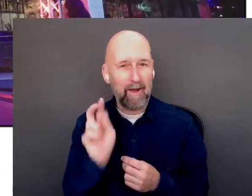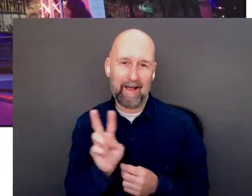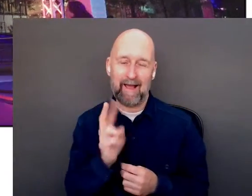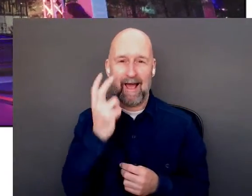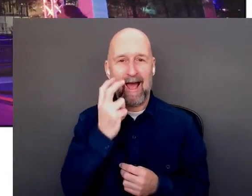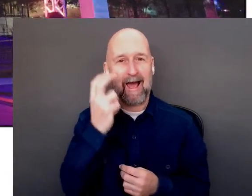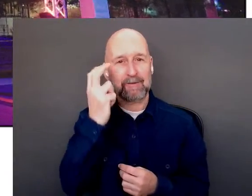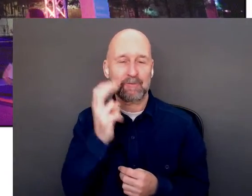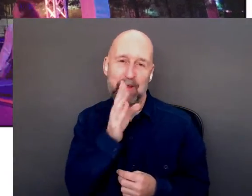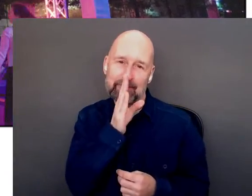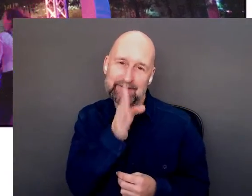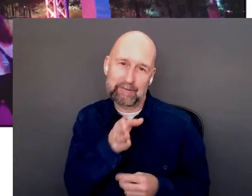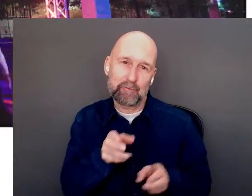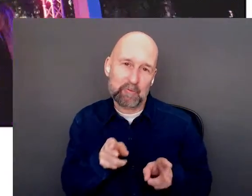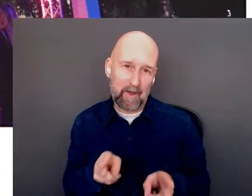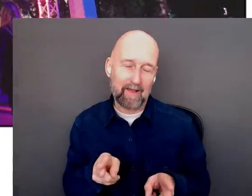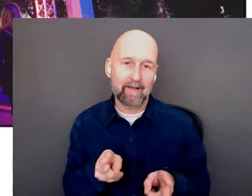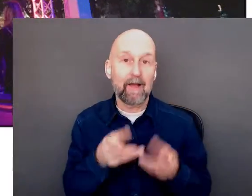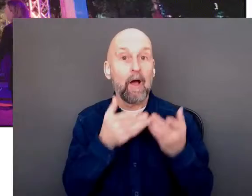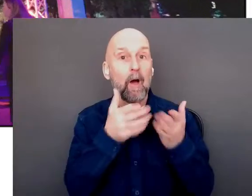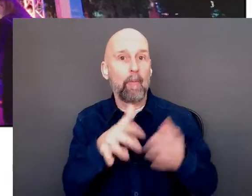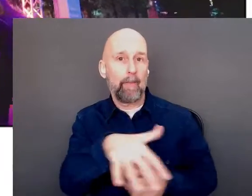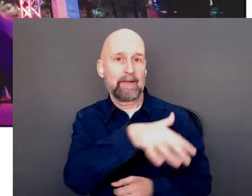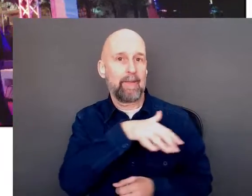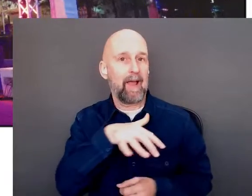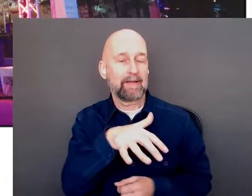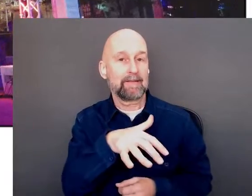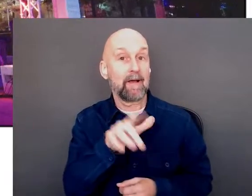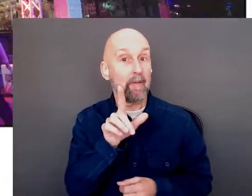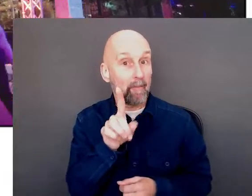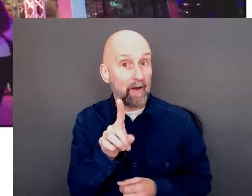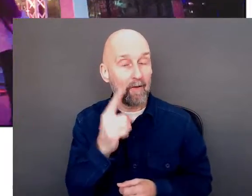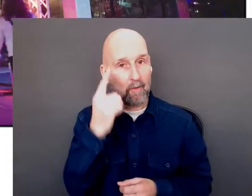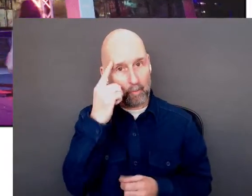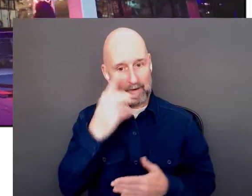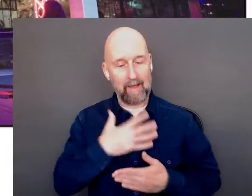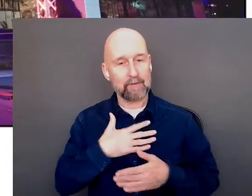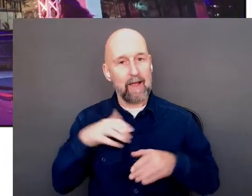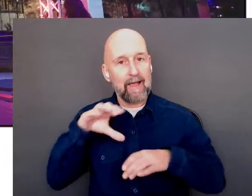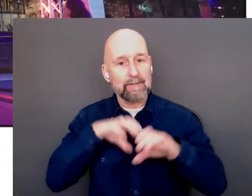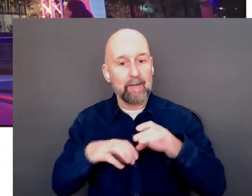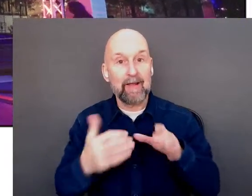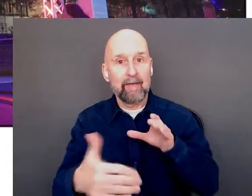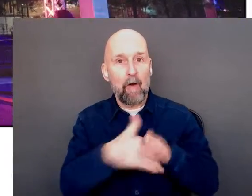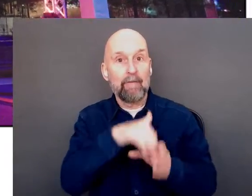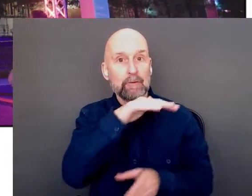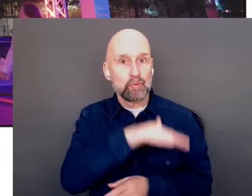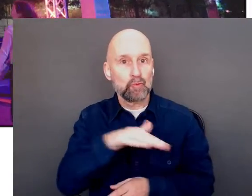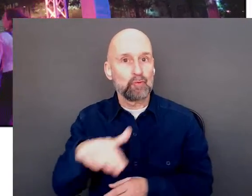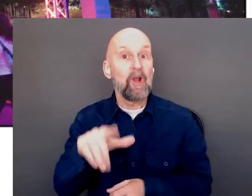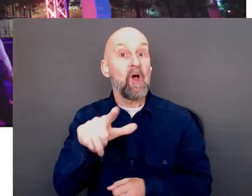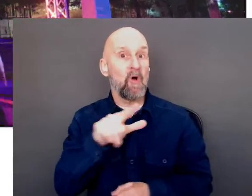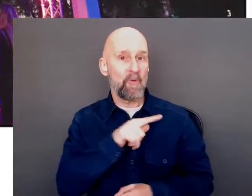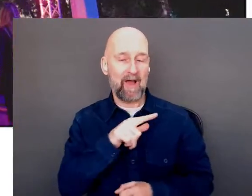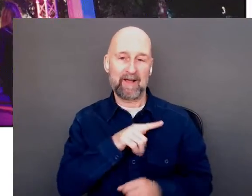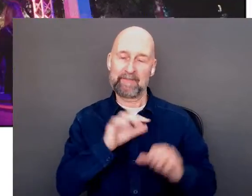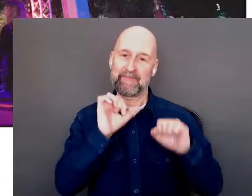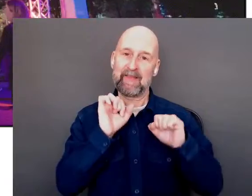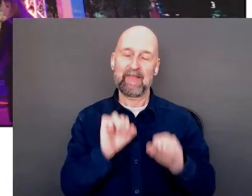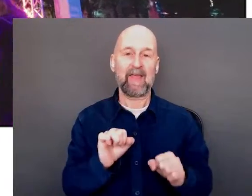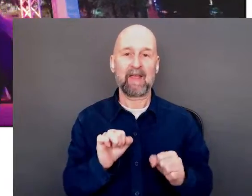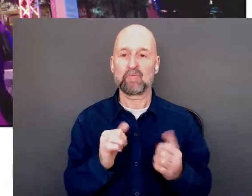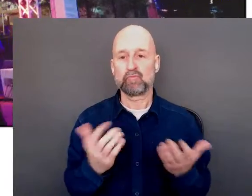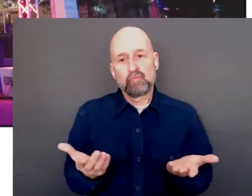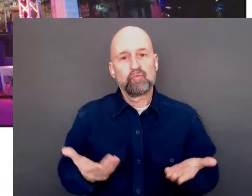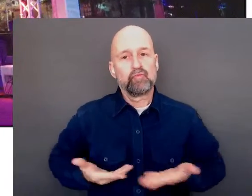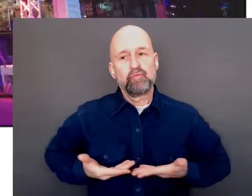serious in public spaces, whereas we like to experiment with kids because the inhibition level is almost